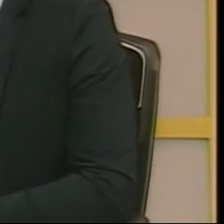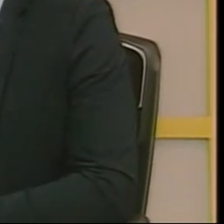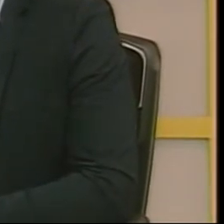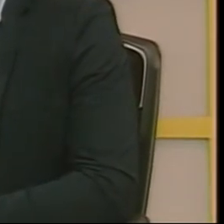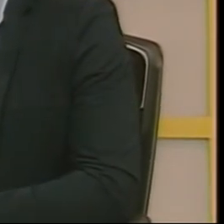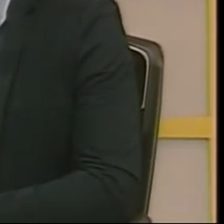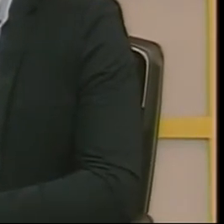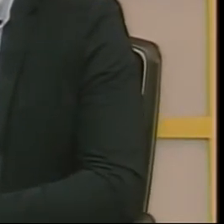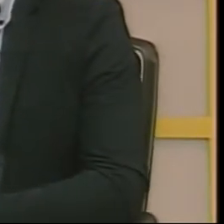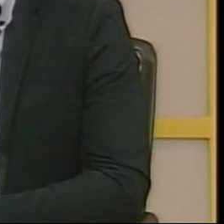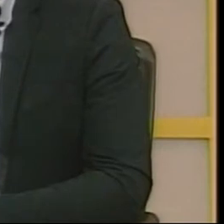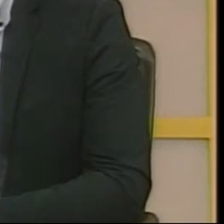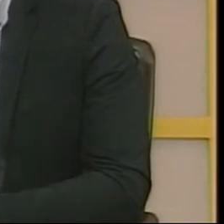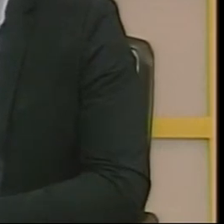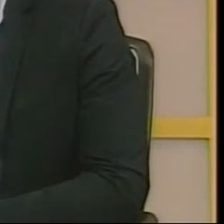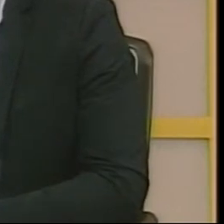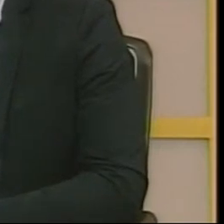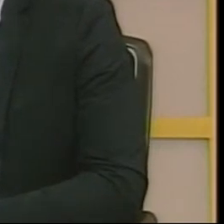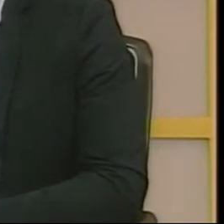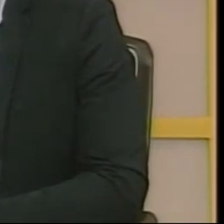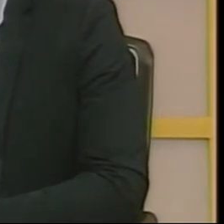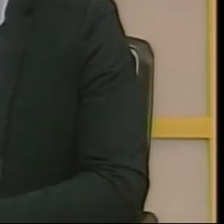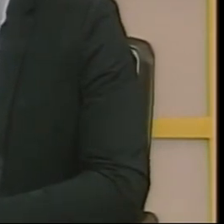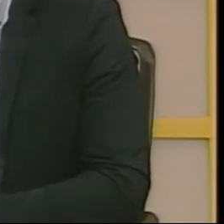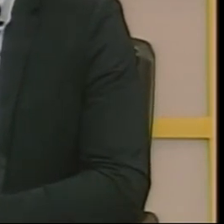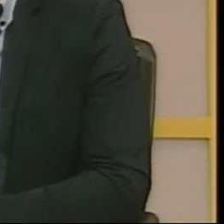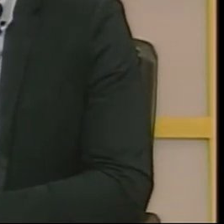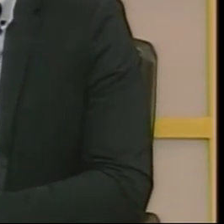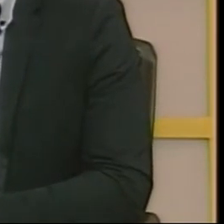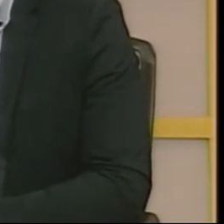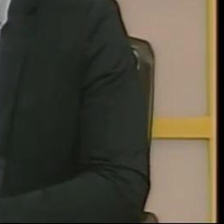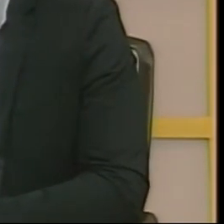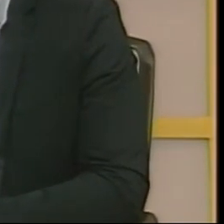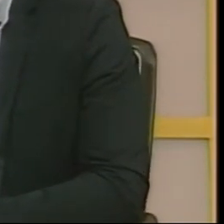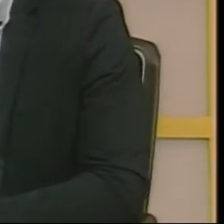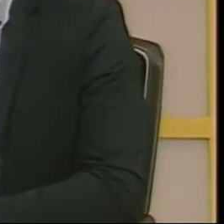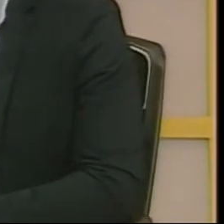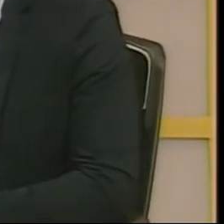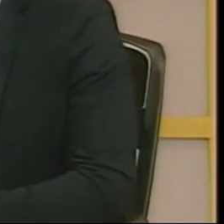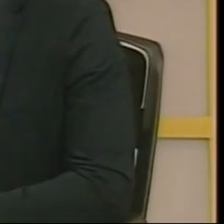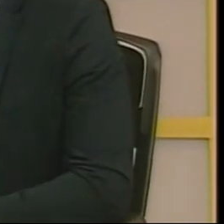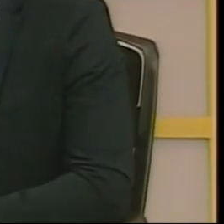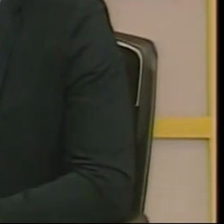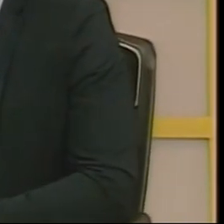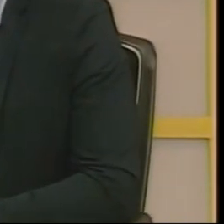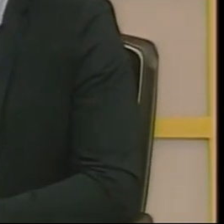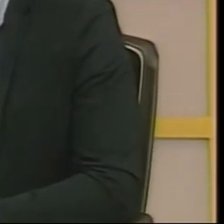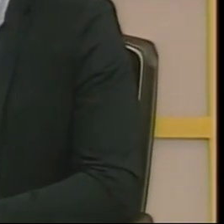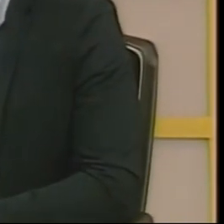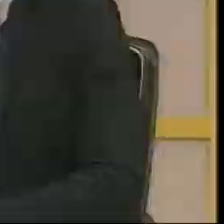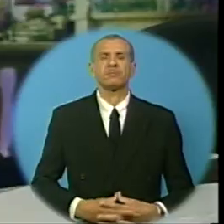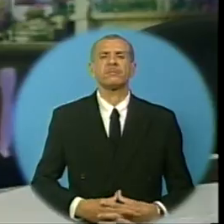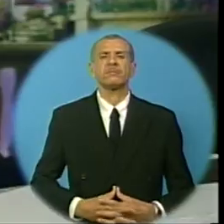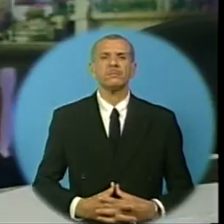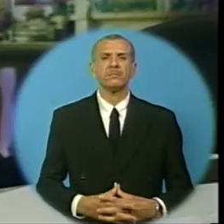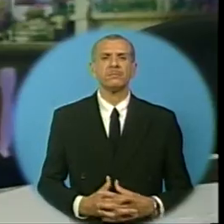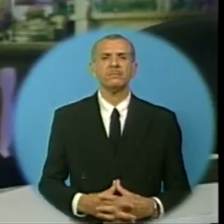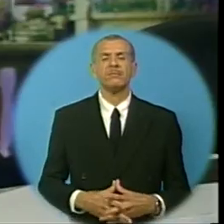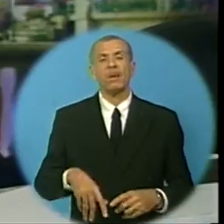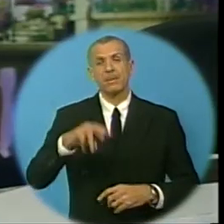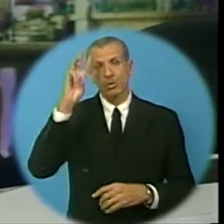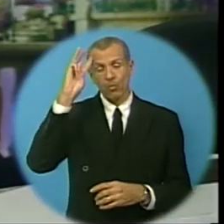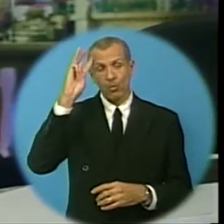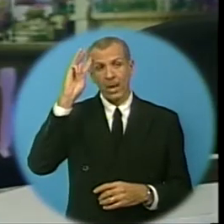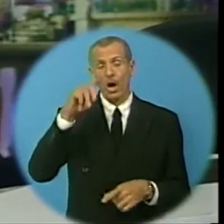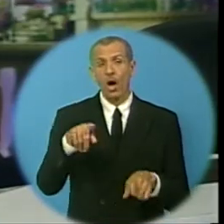next year, to try to license some more of the offshore acreage and get some more companies in doing some more work offshore Barbados. Mr.